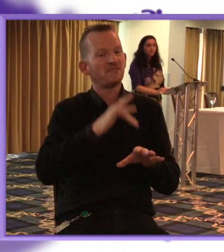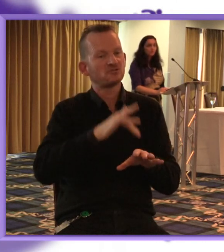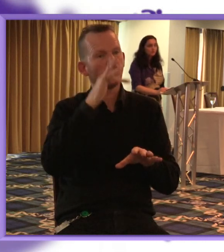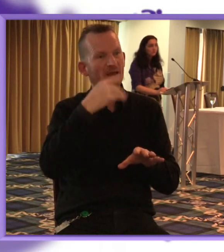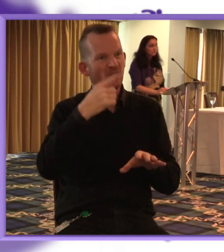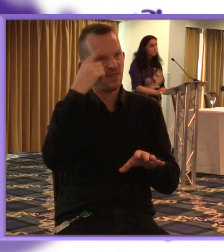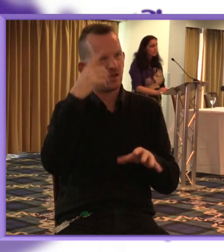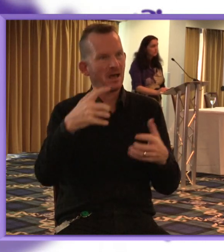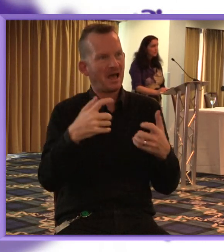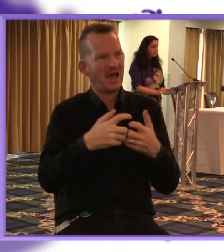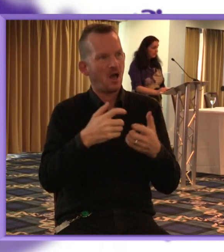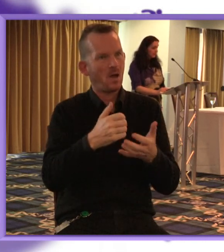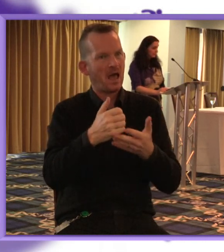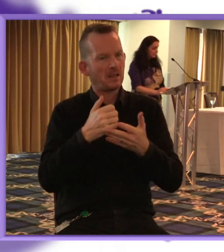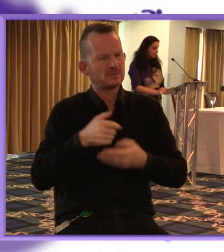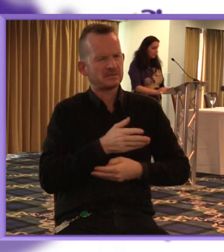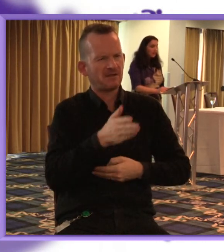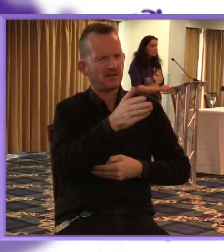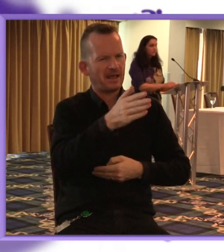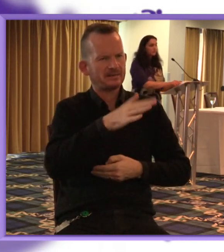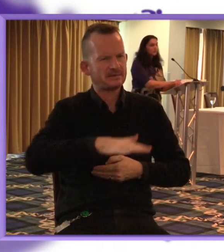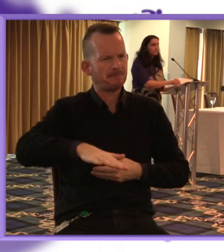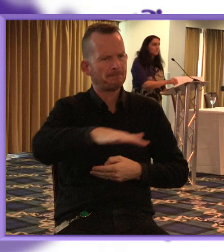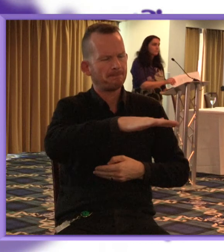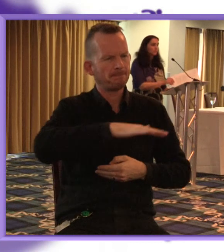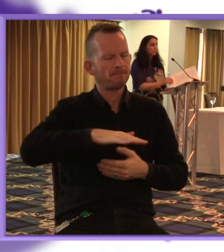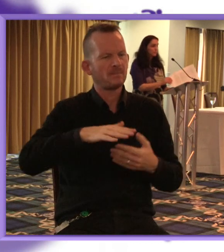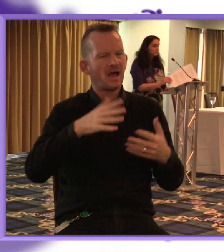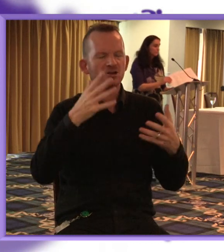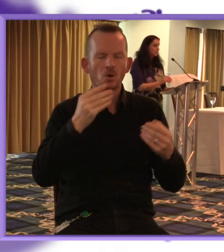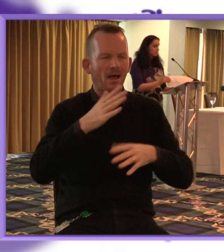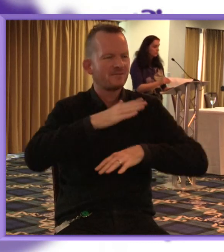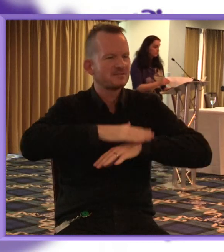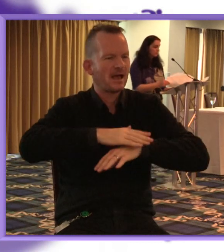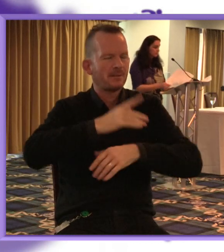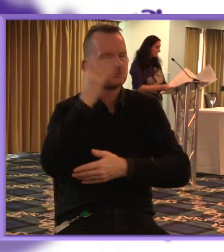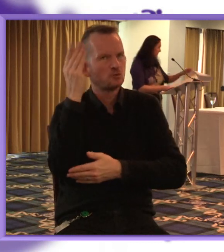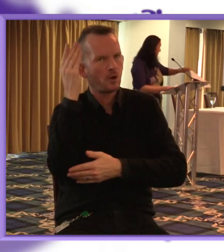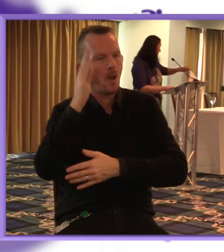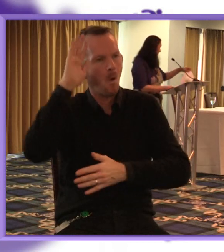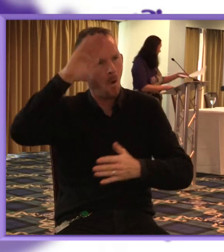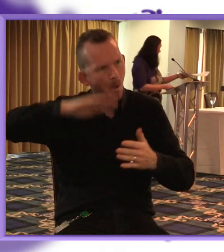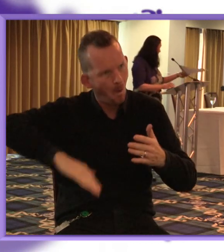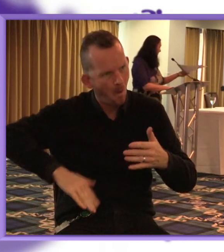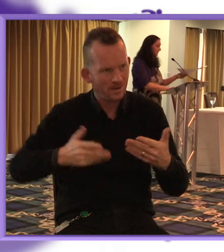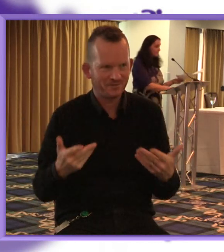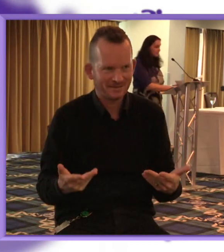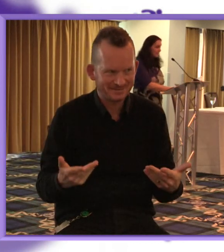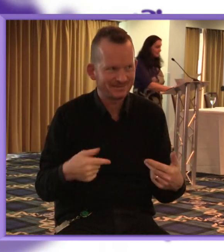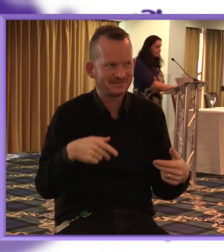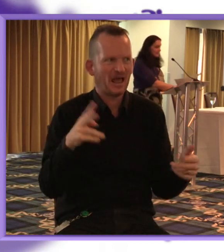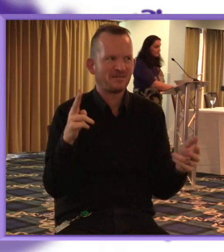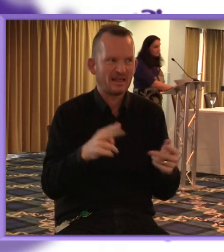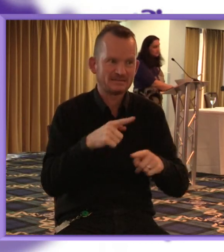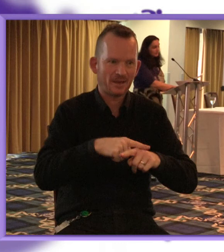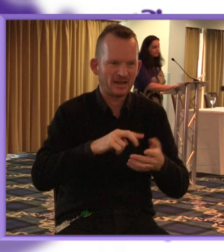these help us in terms of navigating that landscape. I don't have the time to talk about all of this, probably less time than I